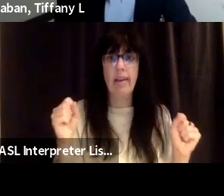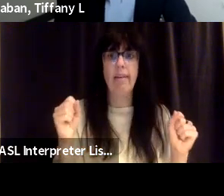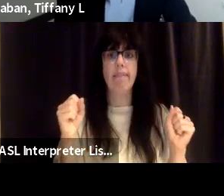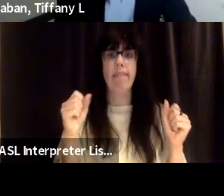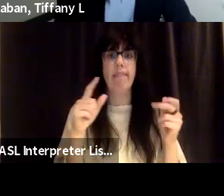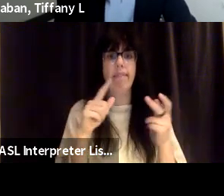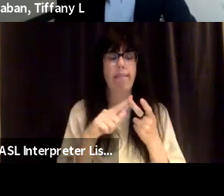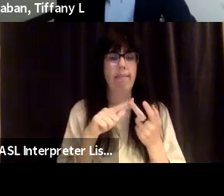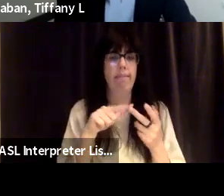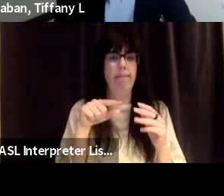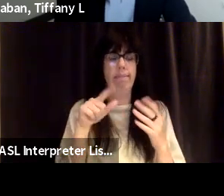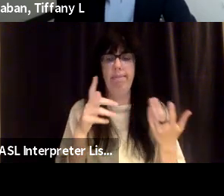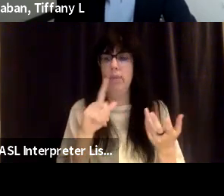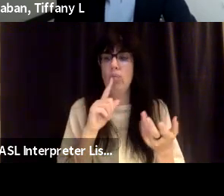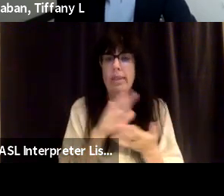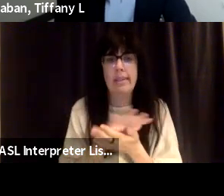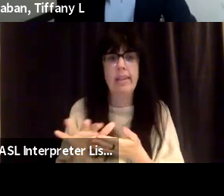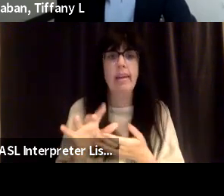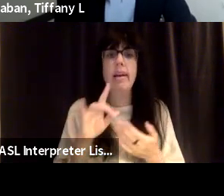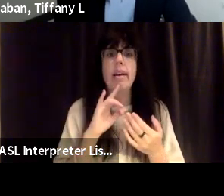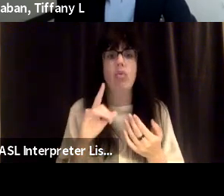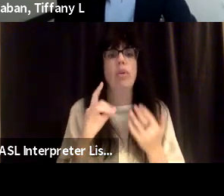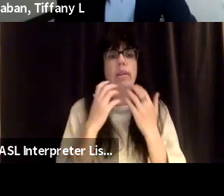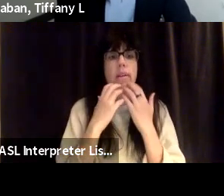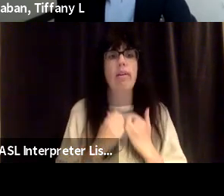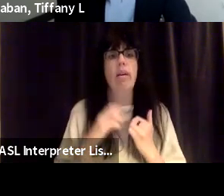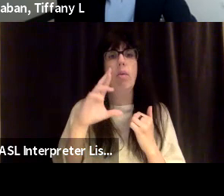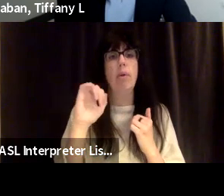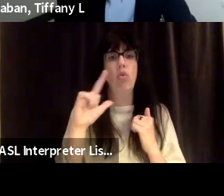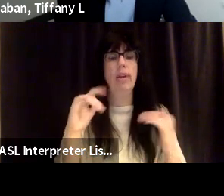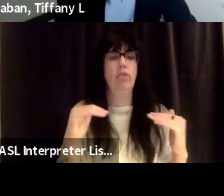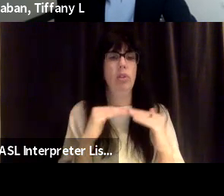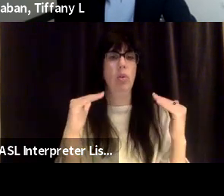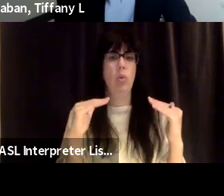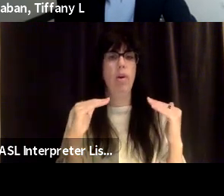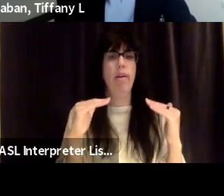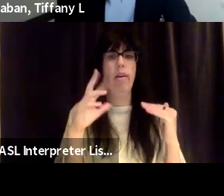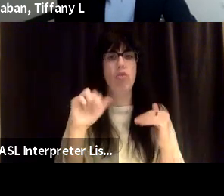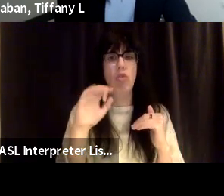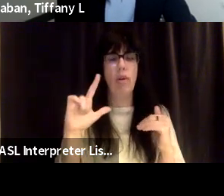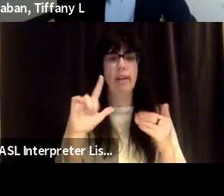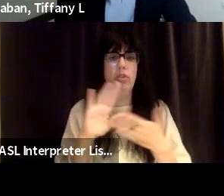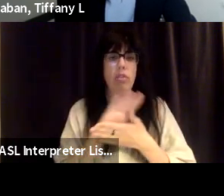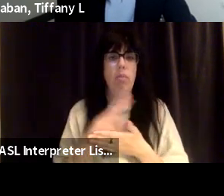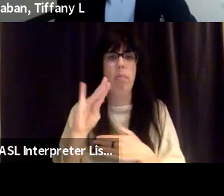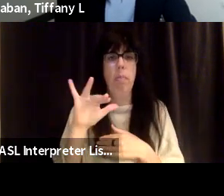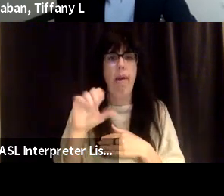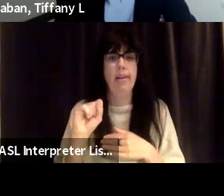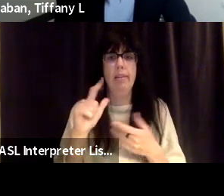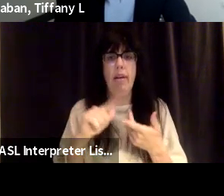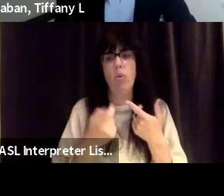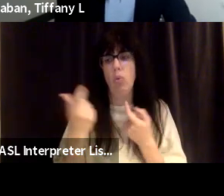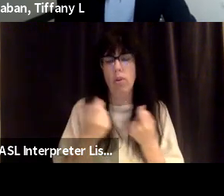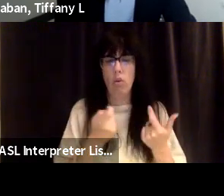also deeply care about racial equality. I wanna root out any racial bias in our police force. So I think this is a